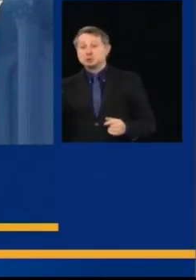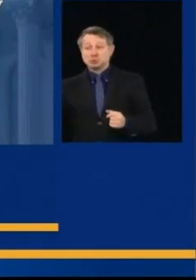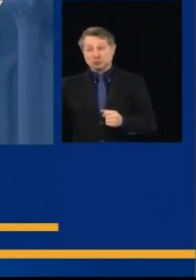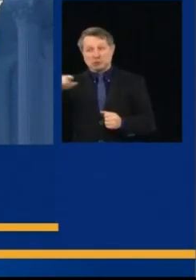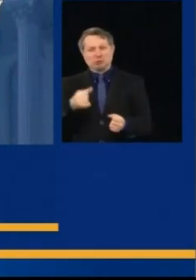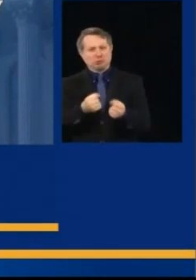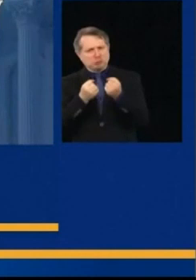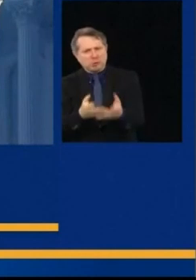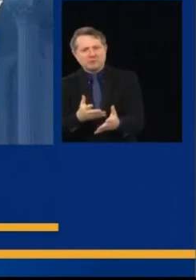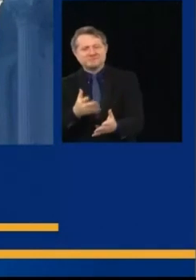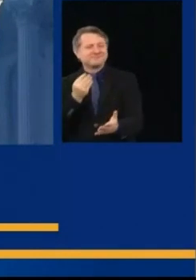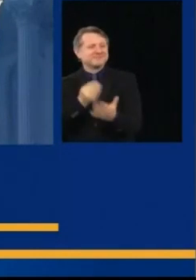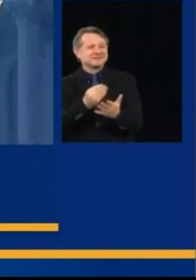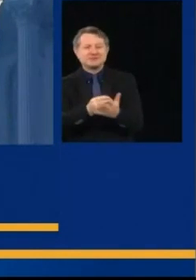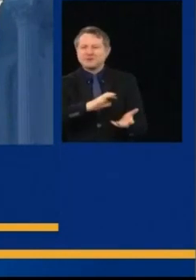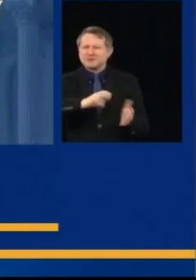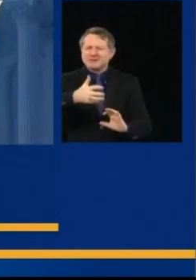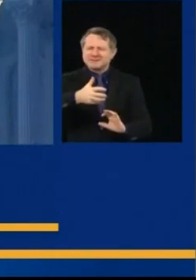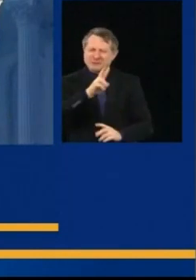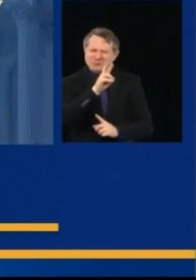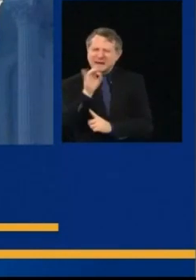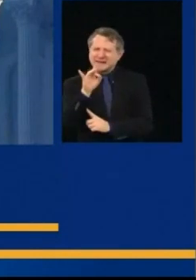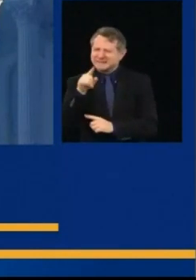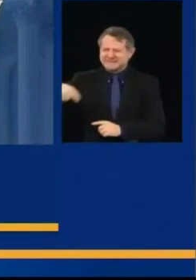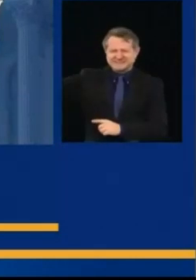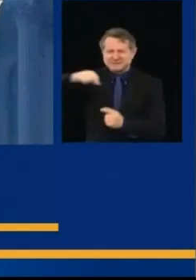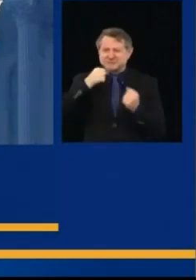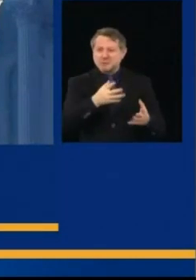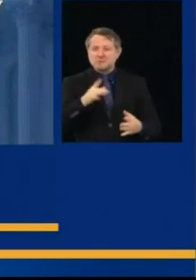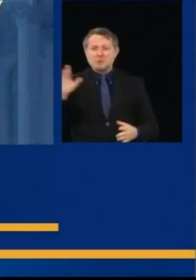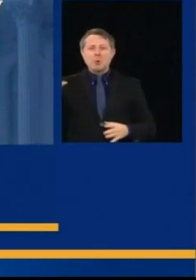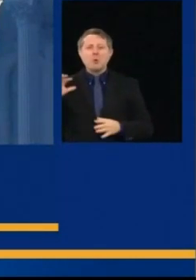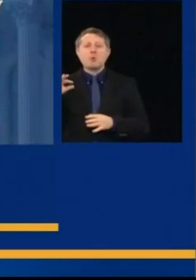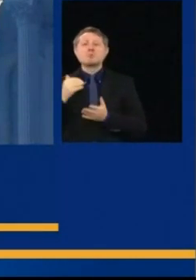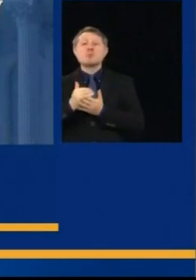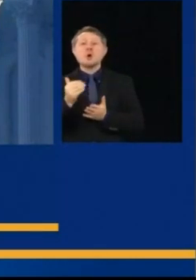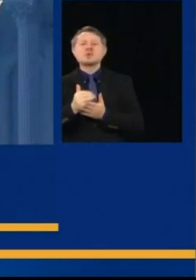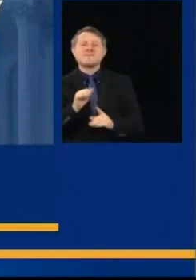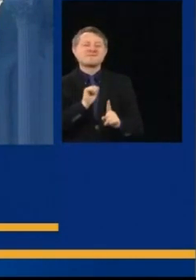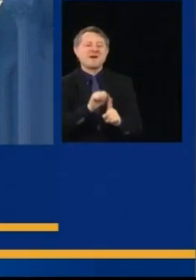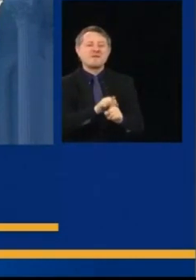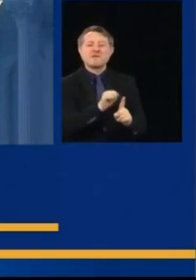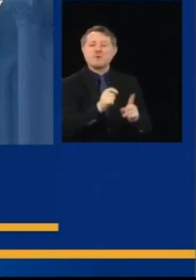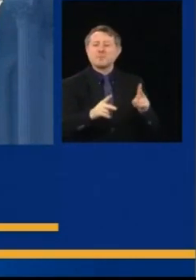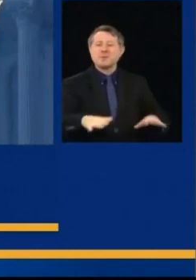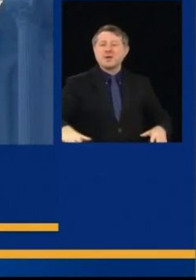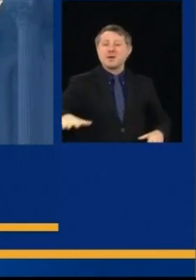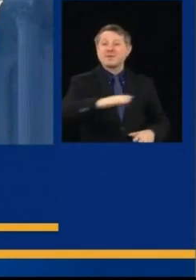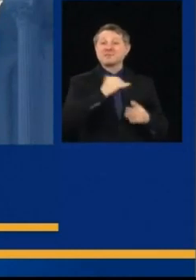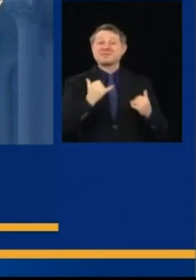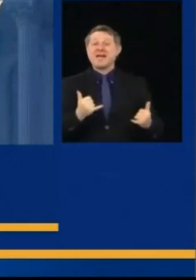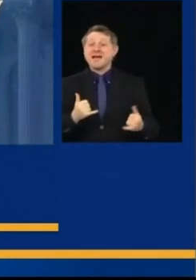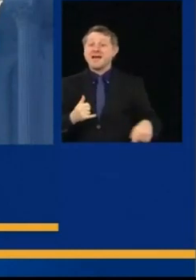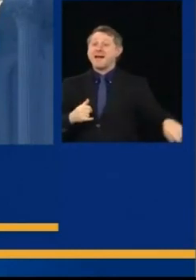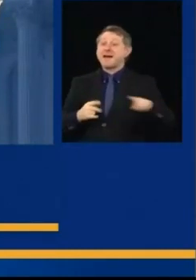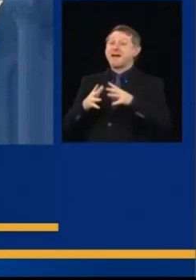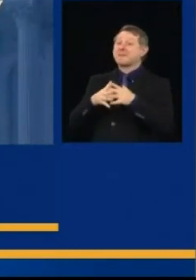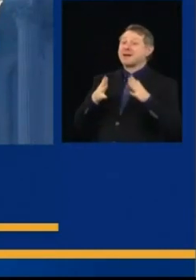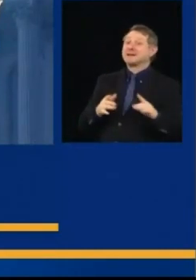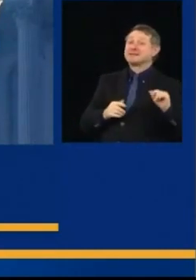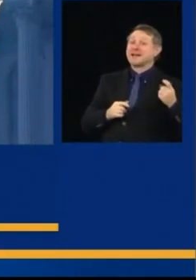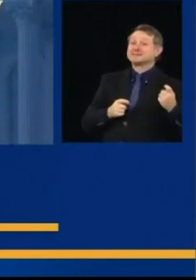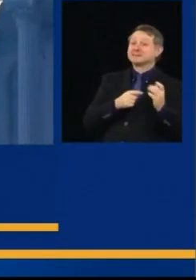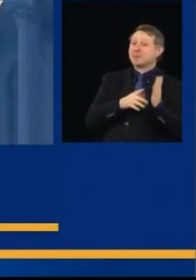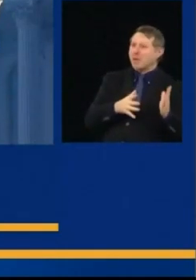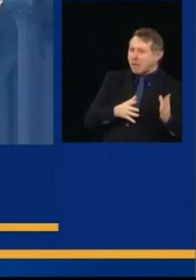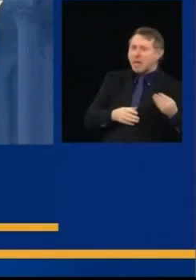2008 because of these mortgage scams and mortgage frauds. Taxpayers bail out the corporation. They turn around and use the